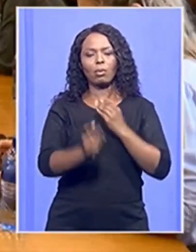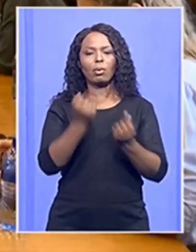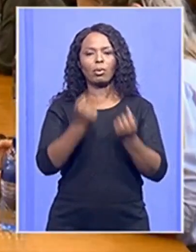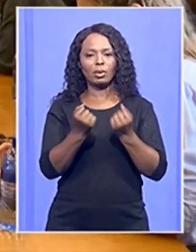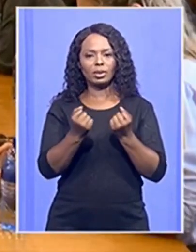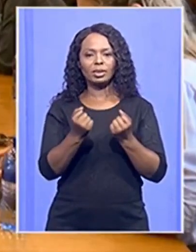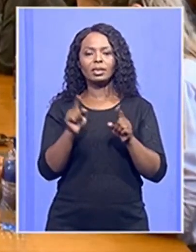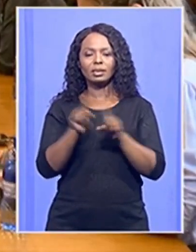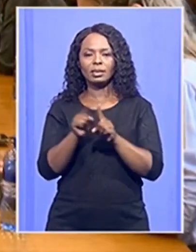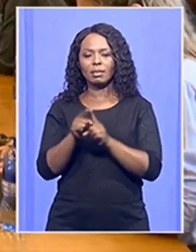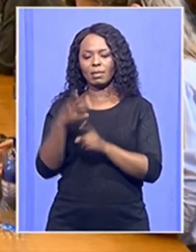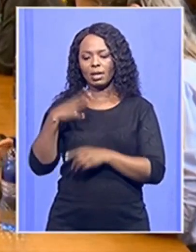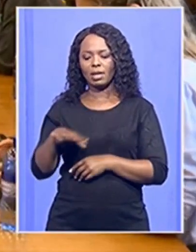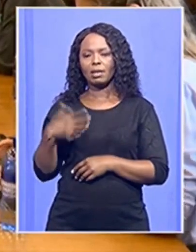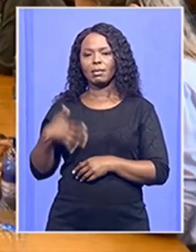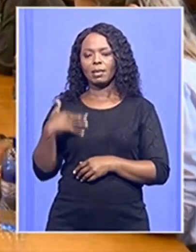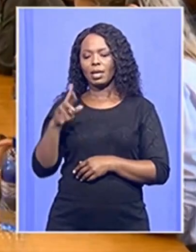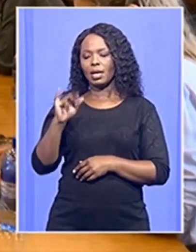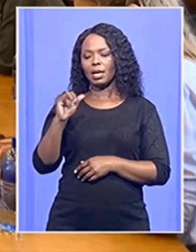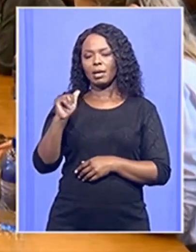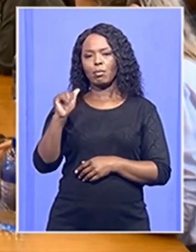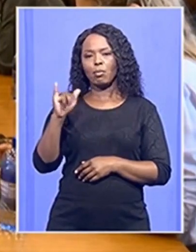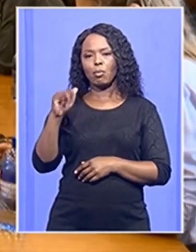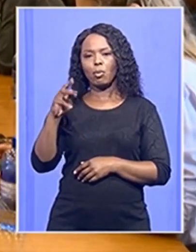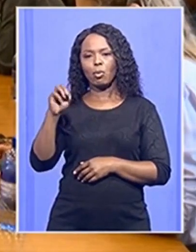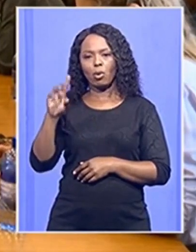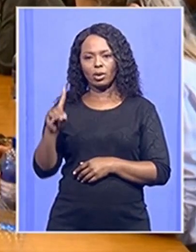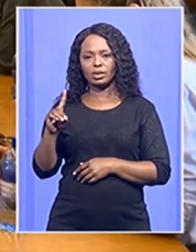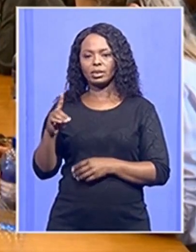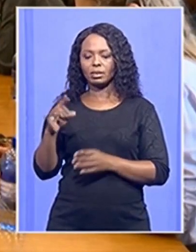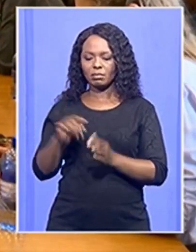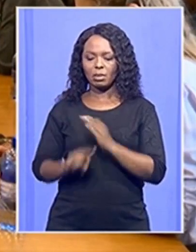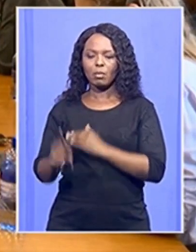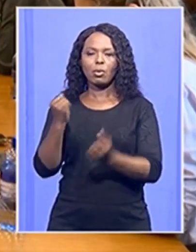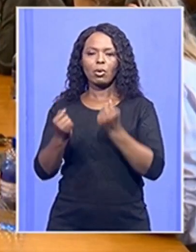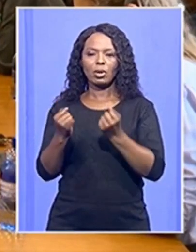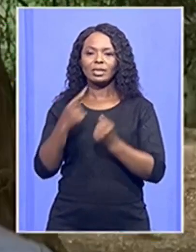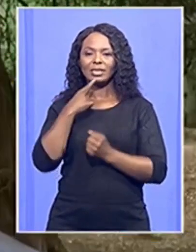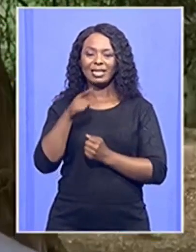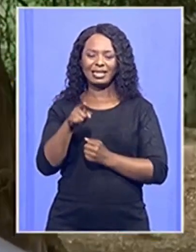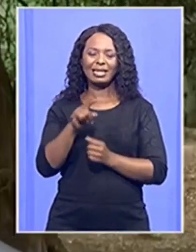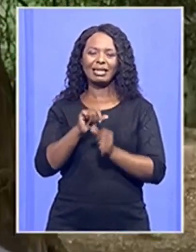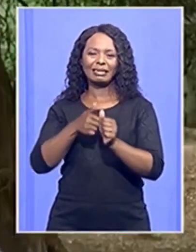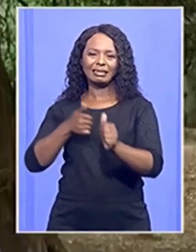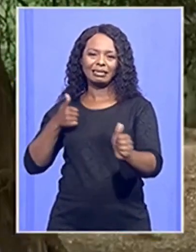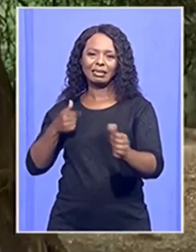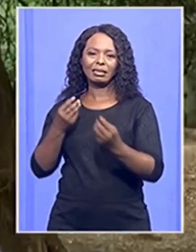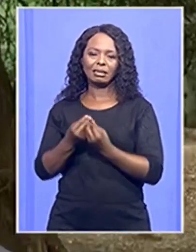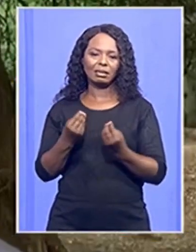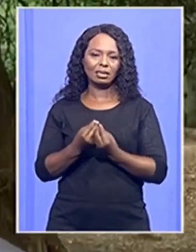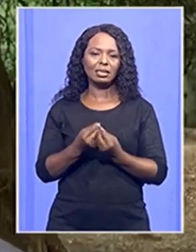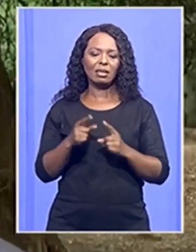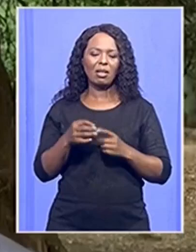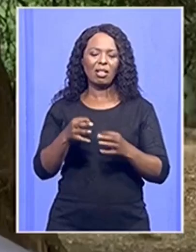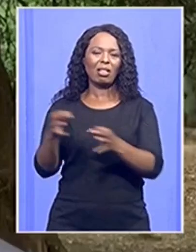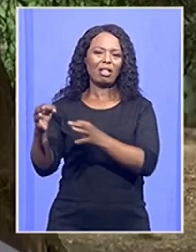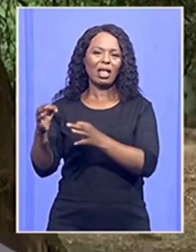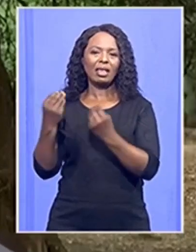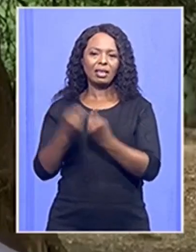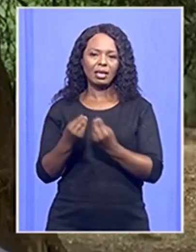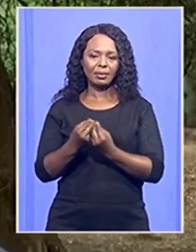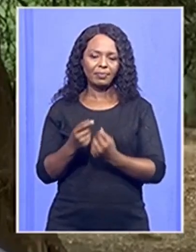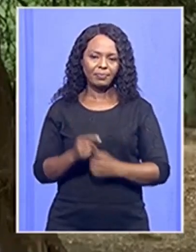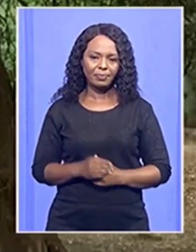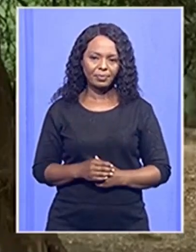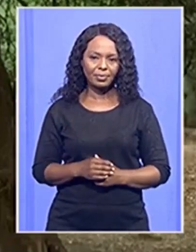le mosakgotla wa Ekurhuleni Raymond Dlamini di diegisa nakwana se ANC e reng ga se kitla se efogiwa. Go ya